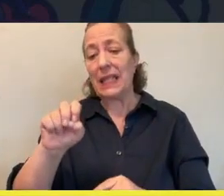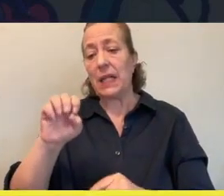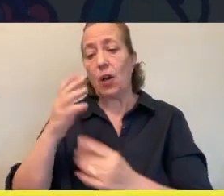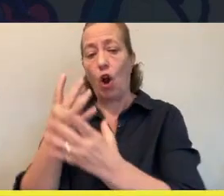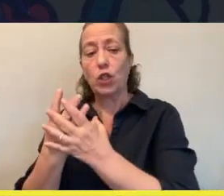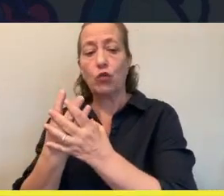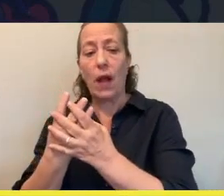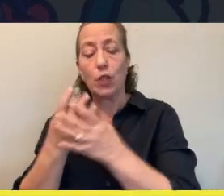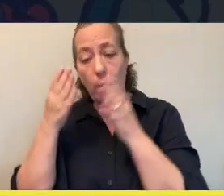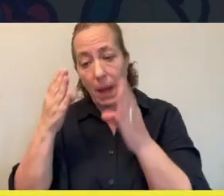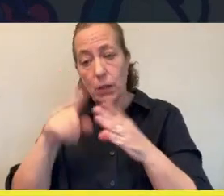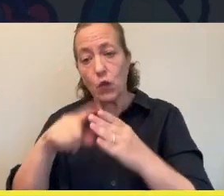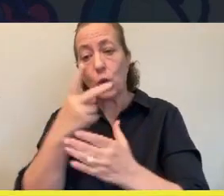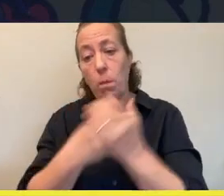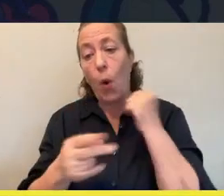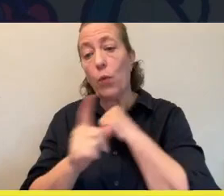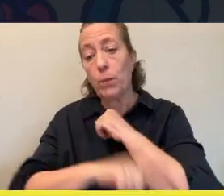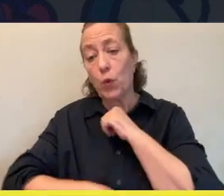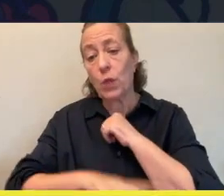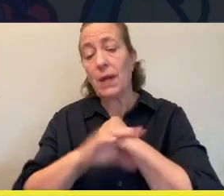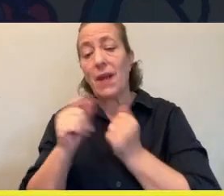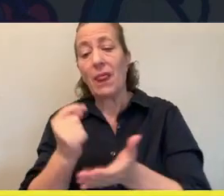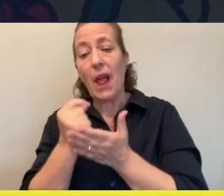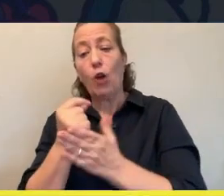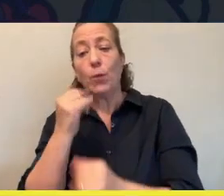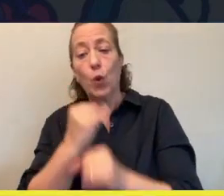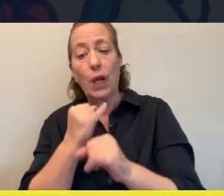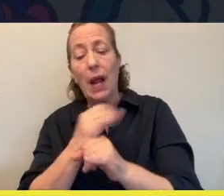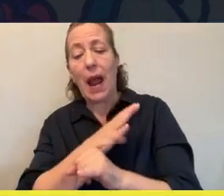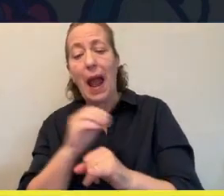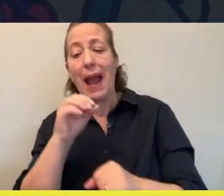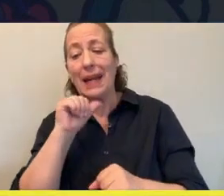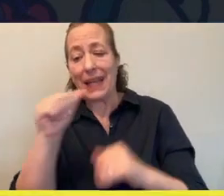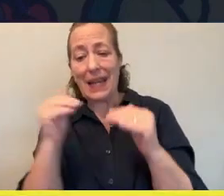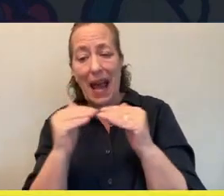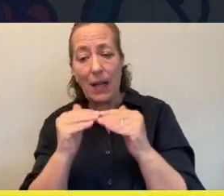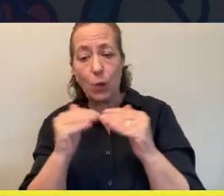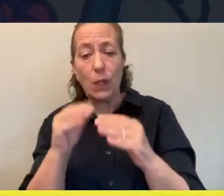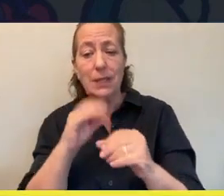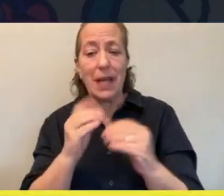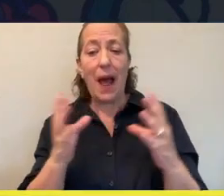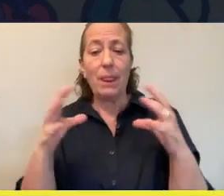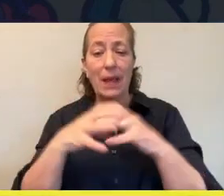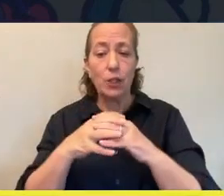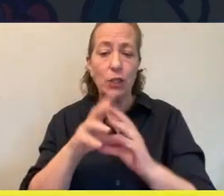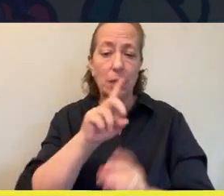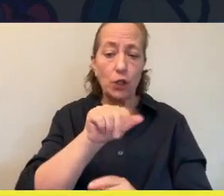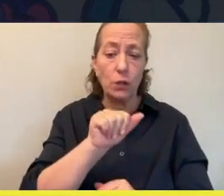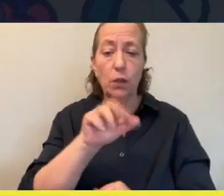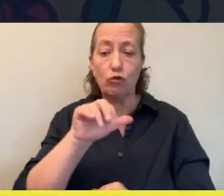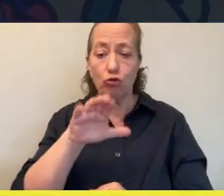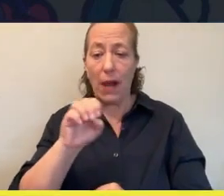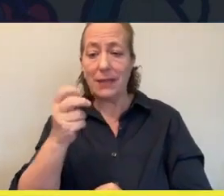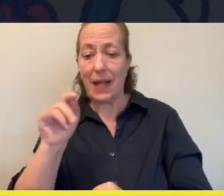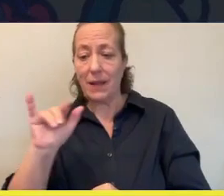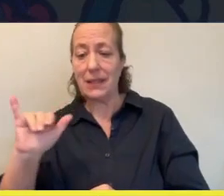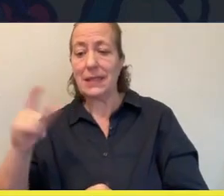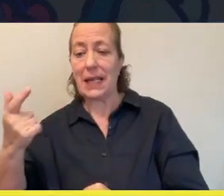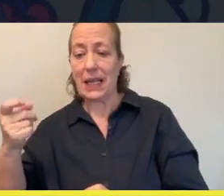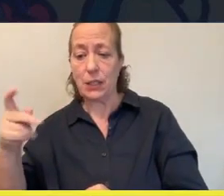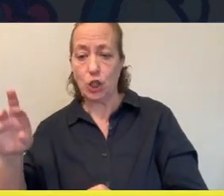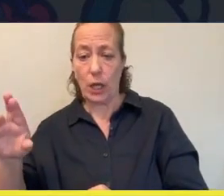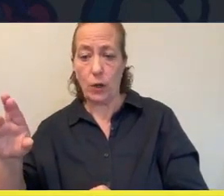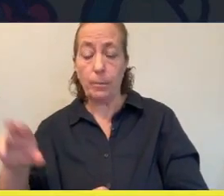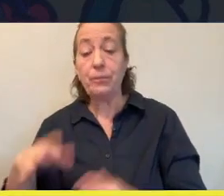to both punitive and therapeutic institutions and inequities at the intersections of disability, race, ethnicity, and gender.